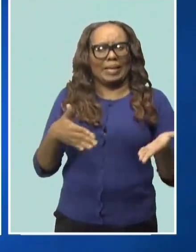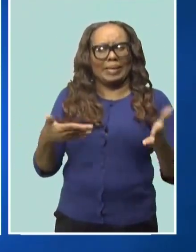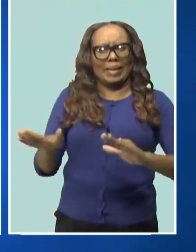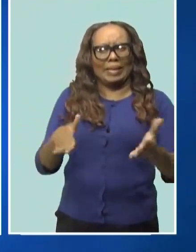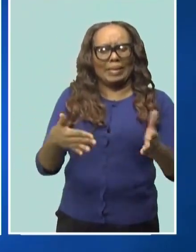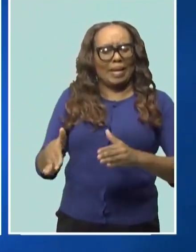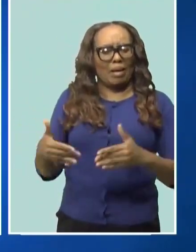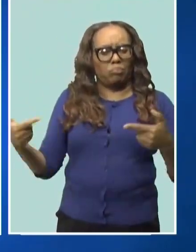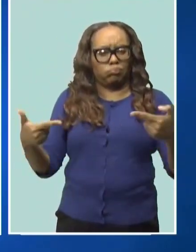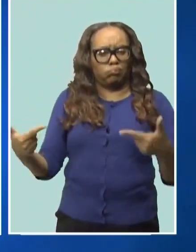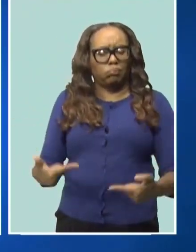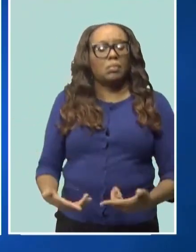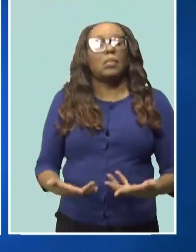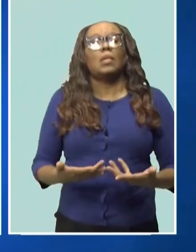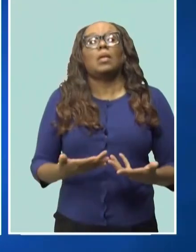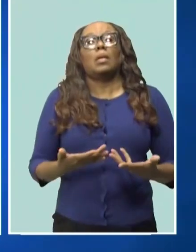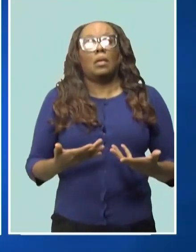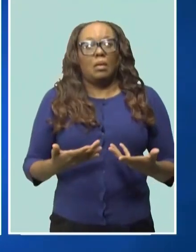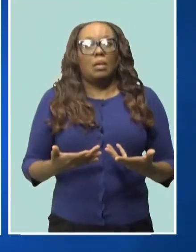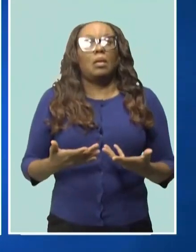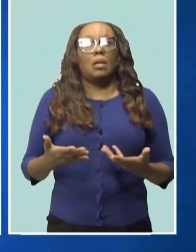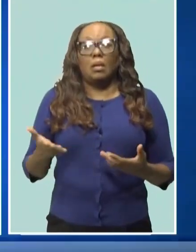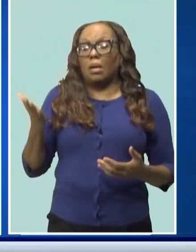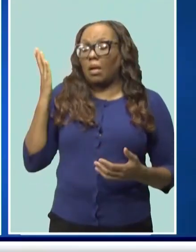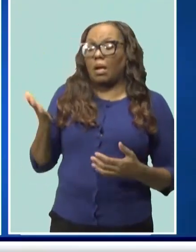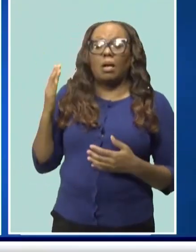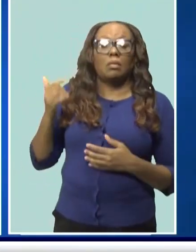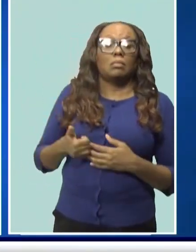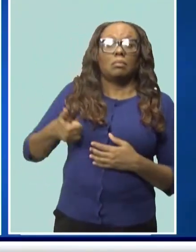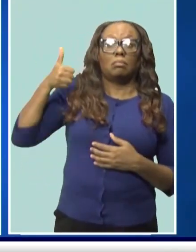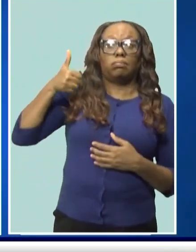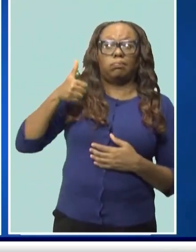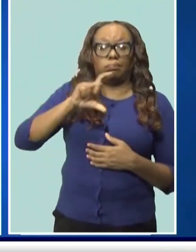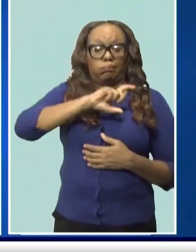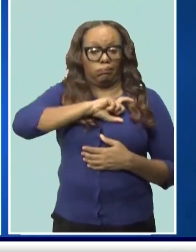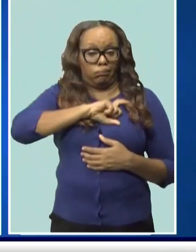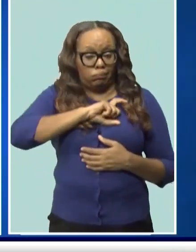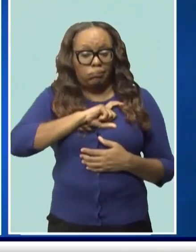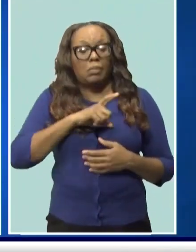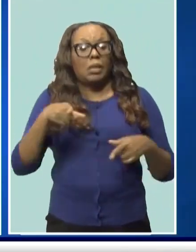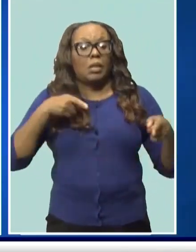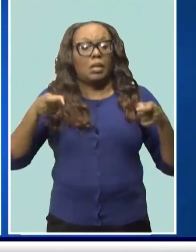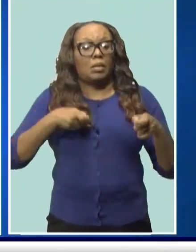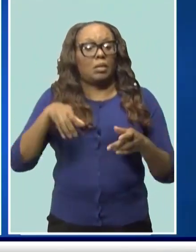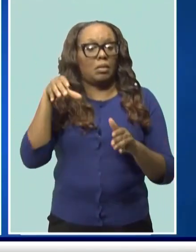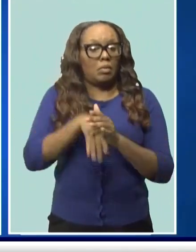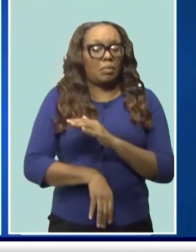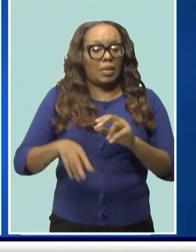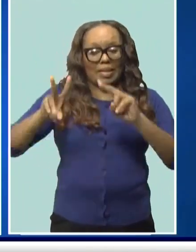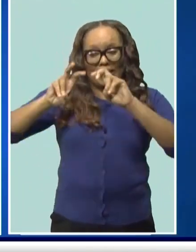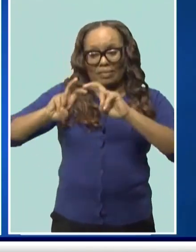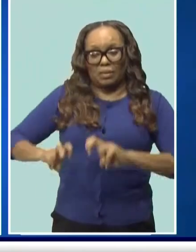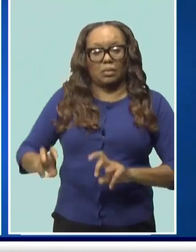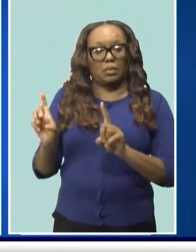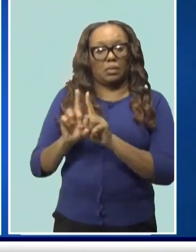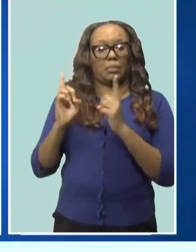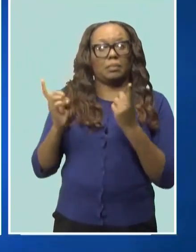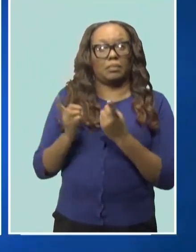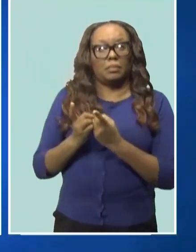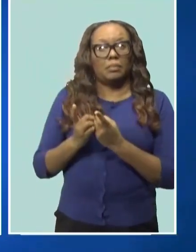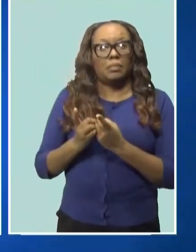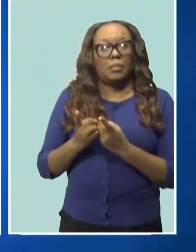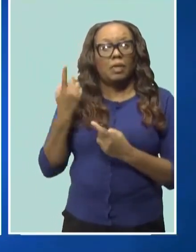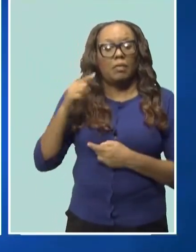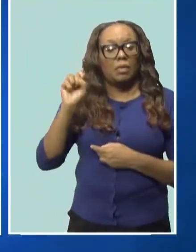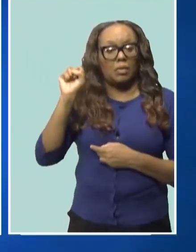violence. This concern raised by Acting Assistant Superintendent of Police in charge of the Criminal Investigation Department in the